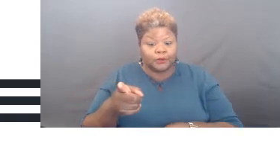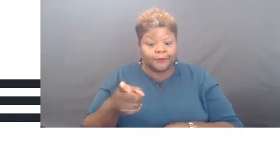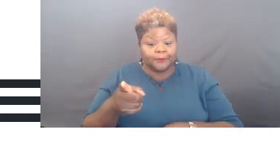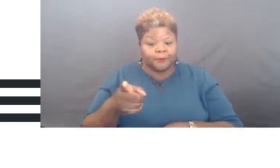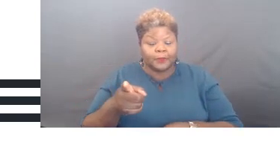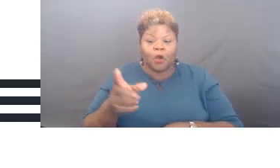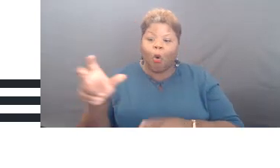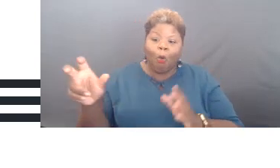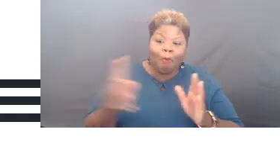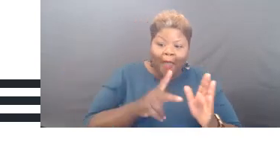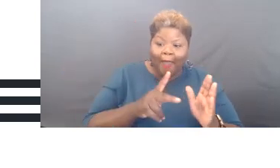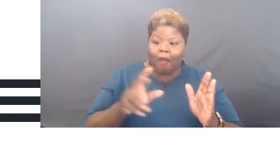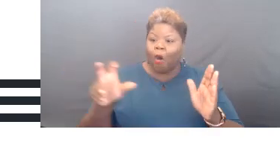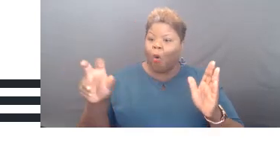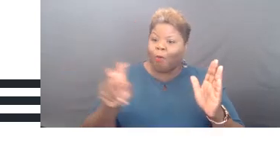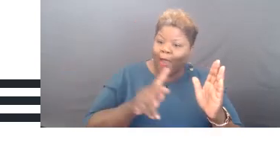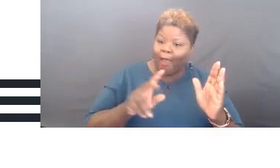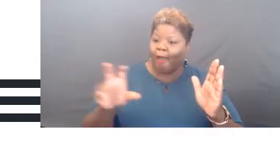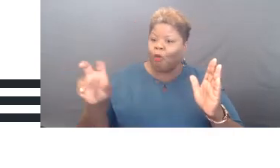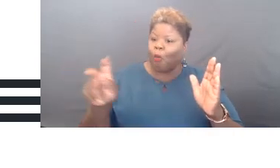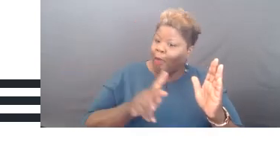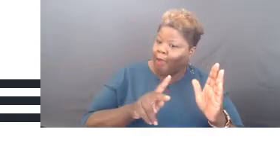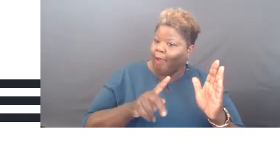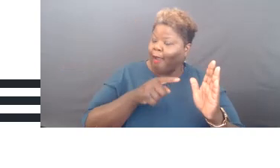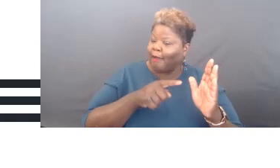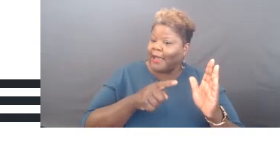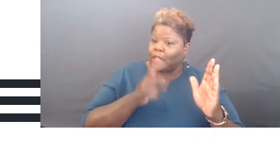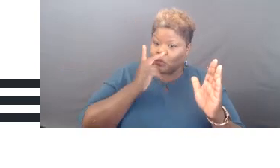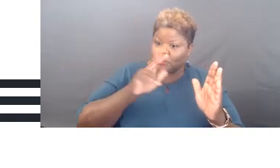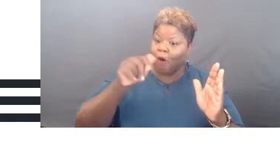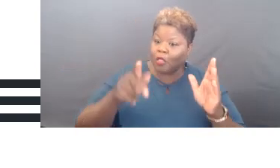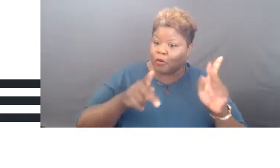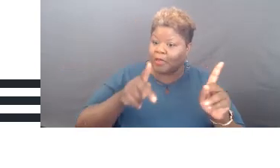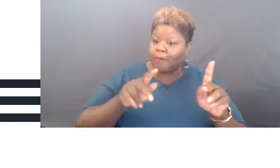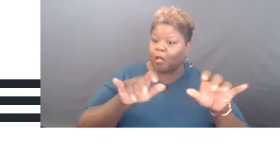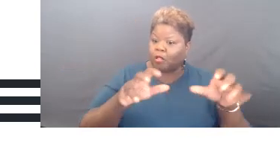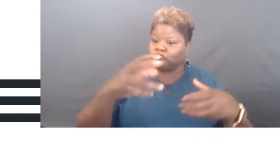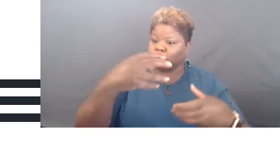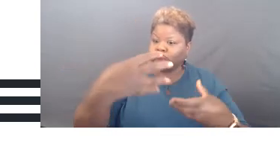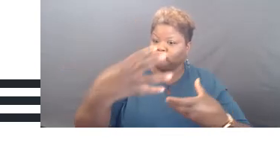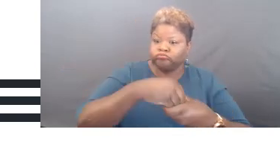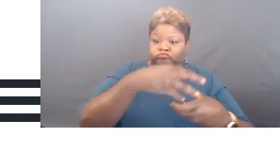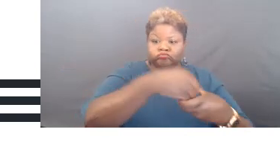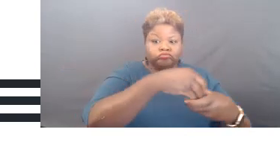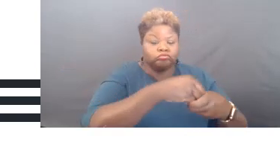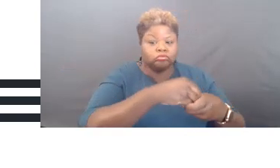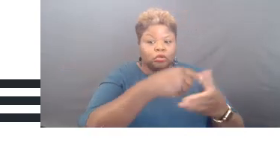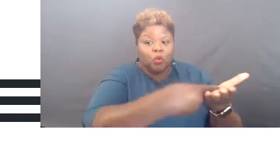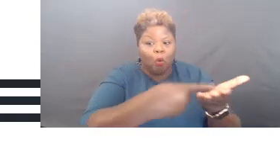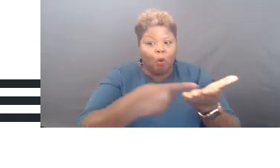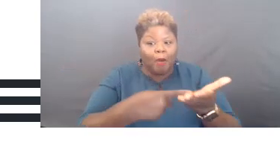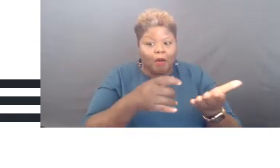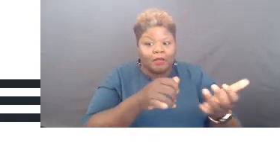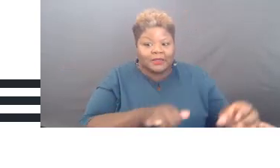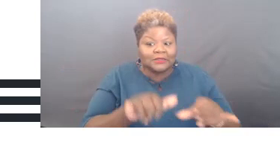come back to it, to find other people who are talking about the same thing, to make sure that people are finding